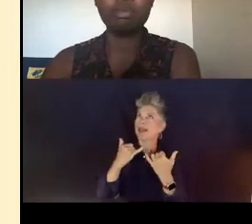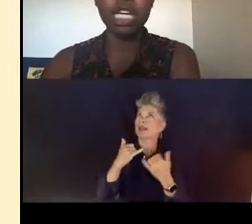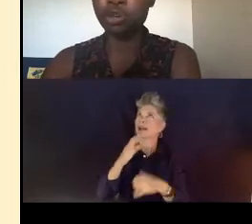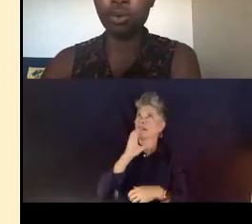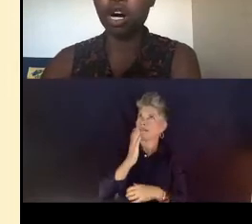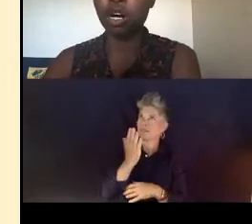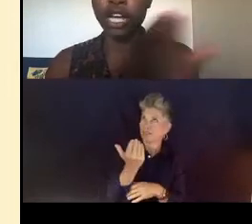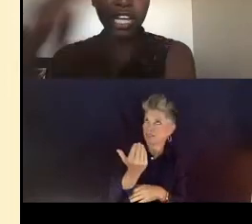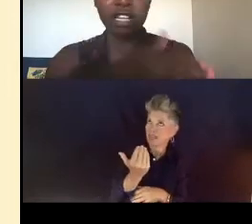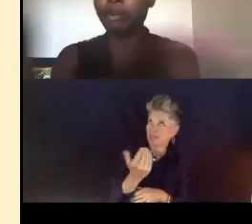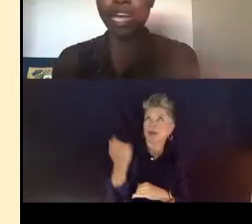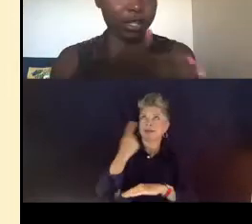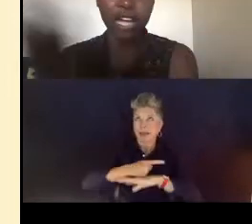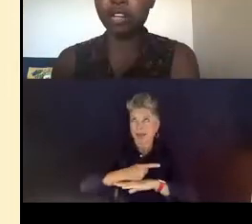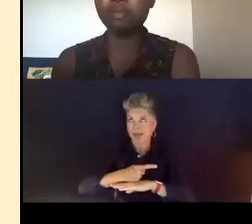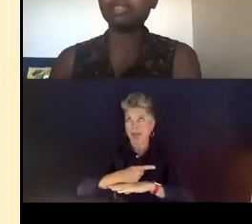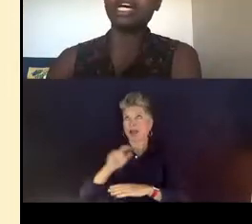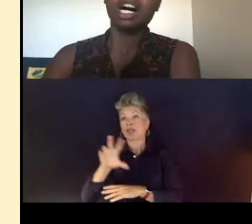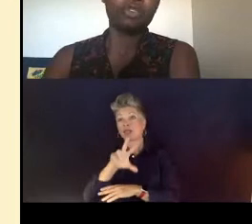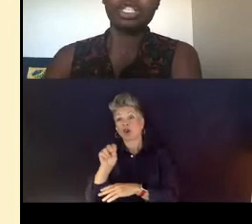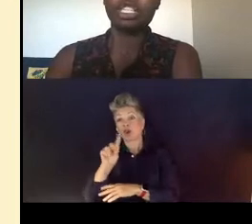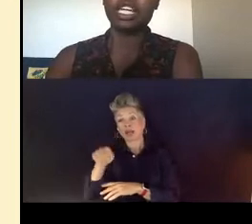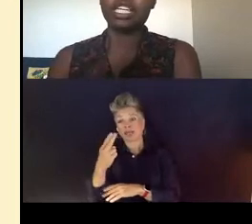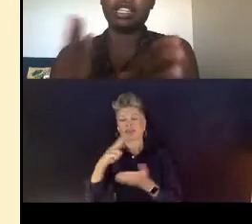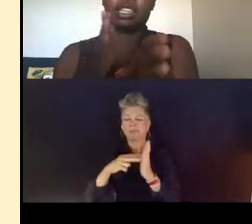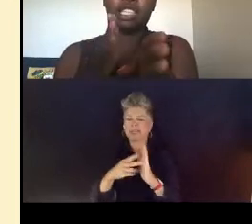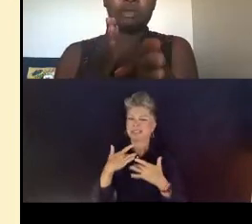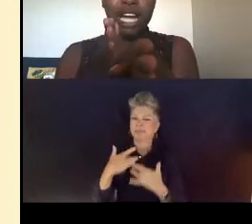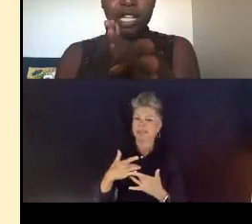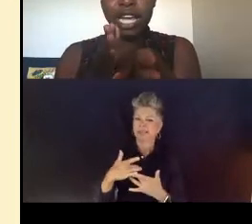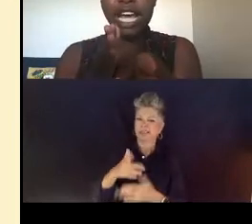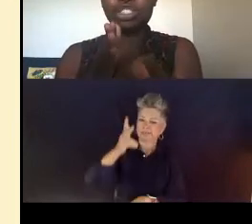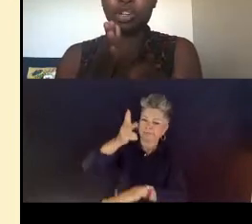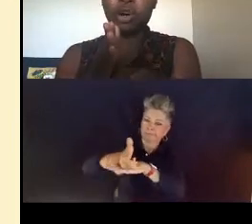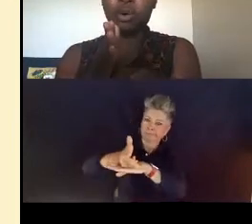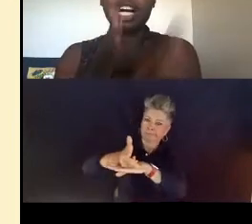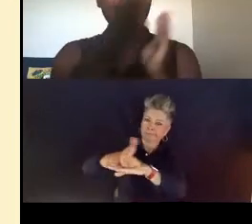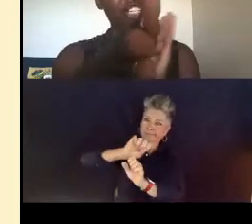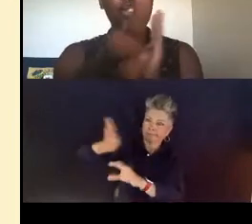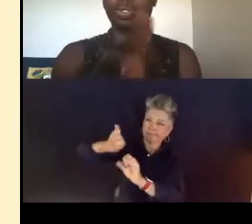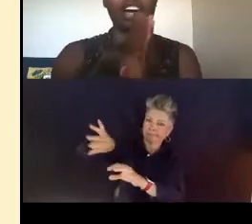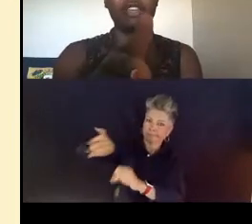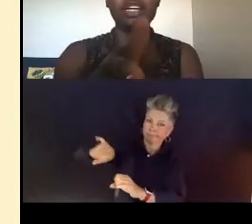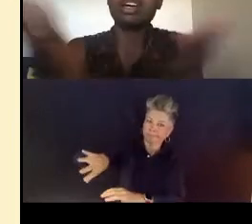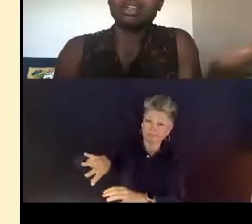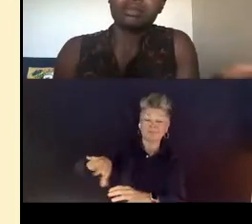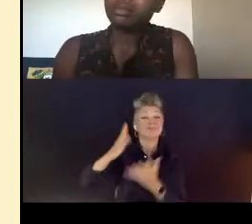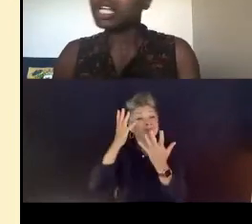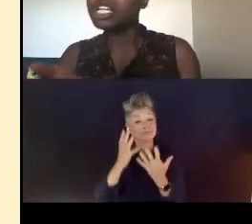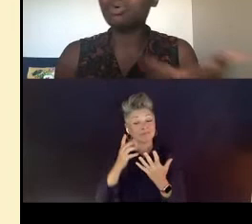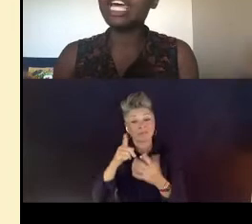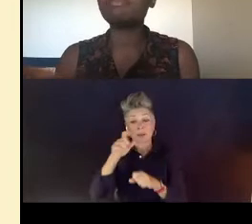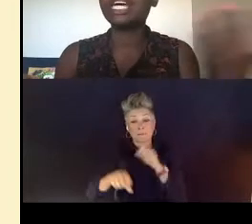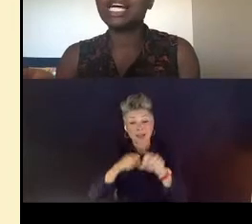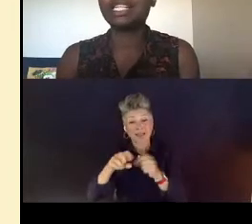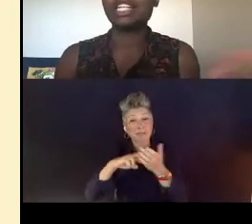going to be a U-Haul in the bike lane. Unfortunately, this bike lane has you go against traffic,